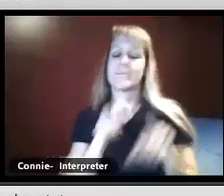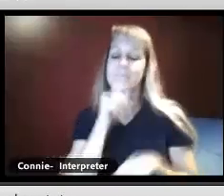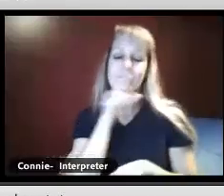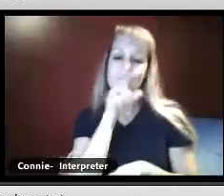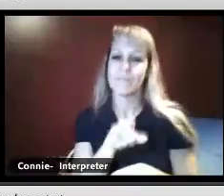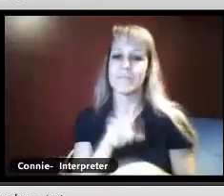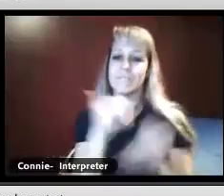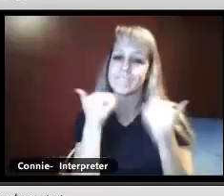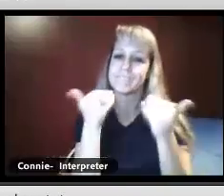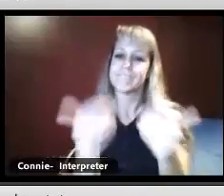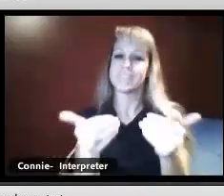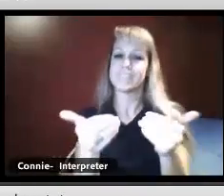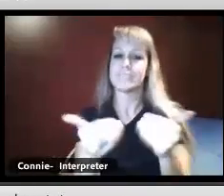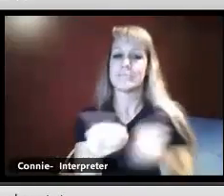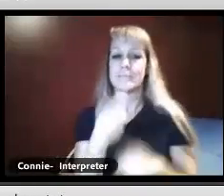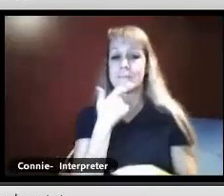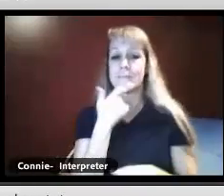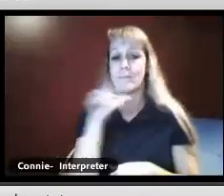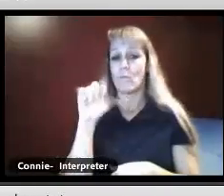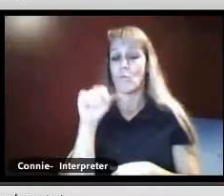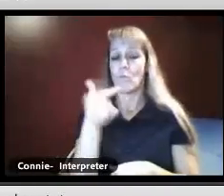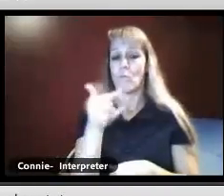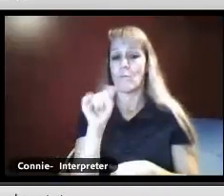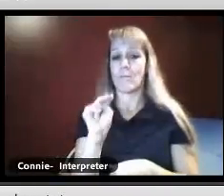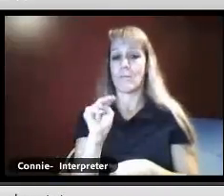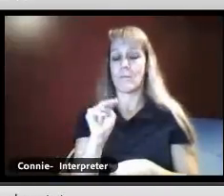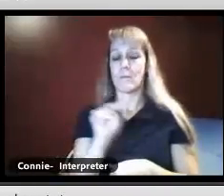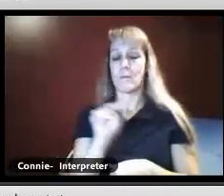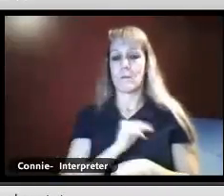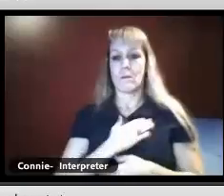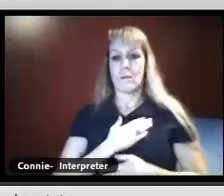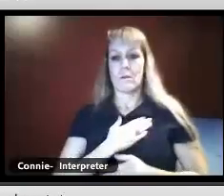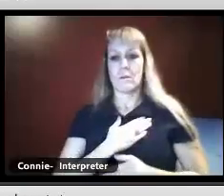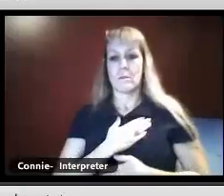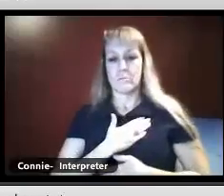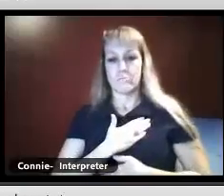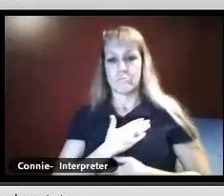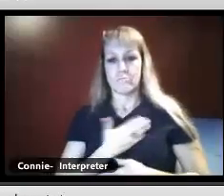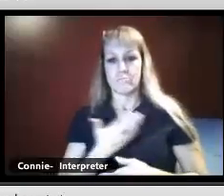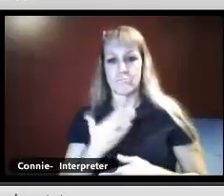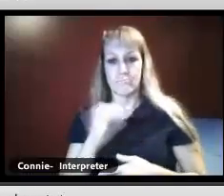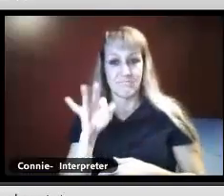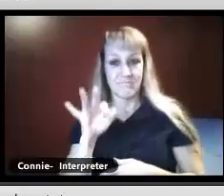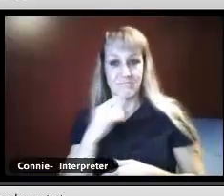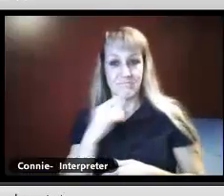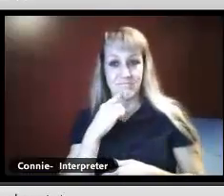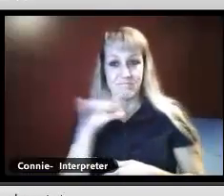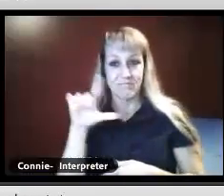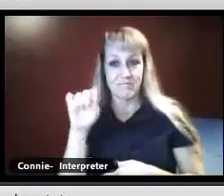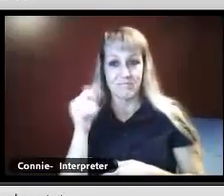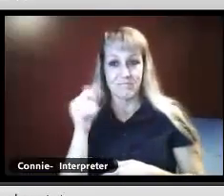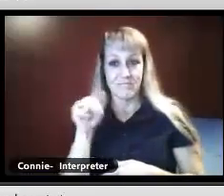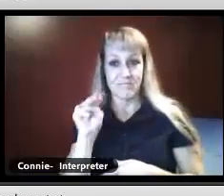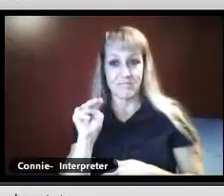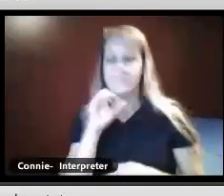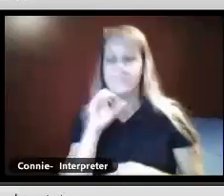see something that says login, my heart sinks a little bit, but don't let that discourage you